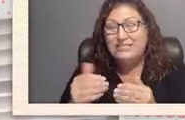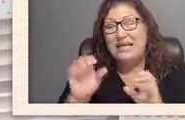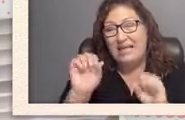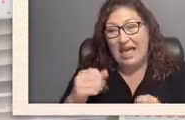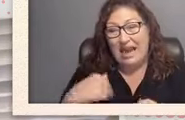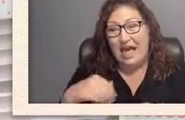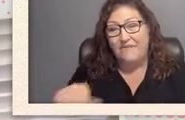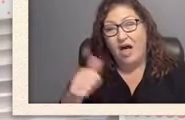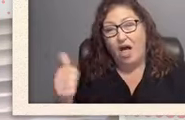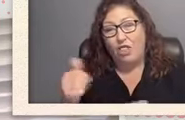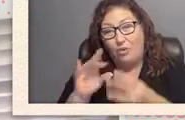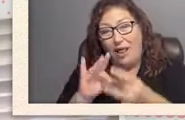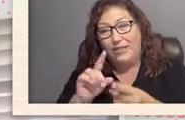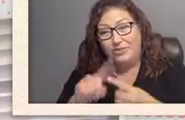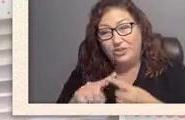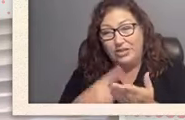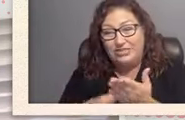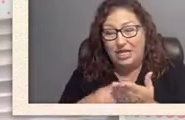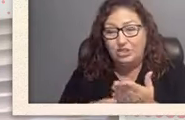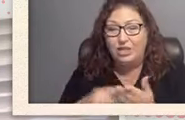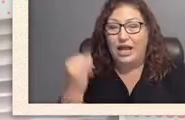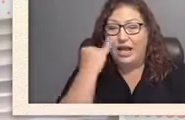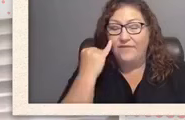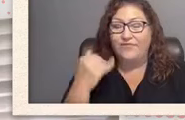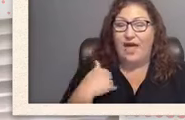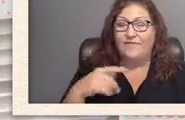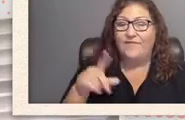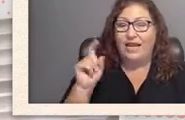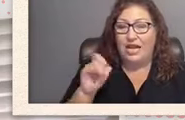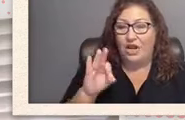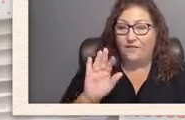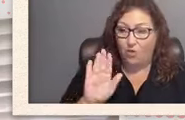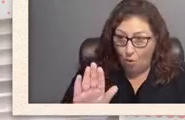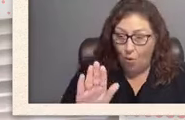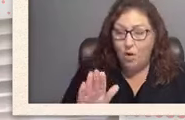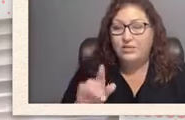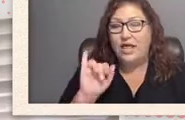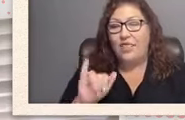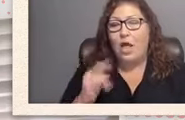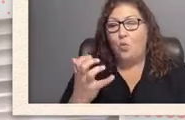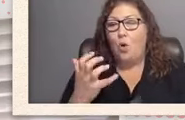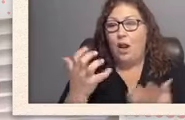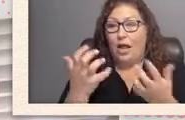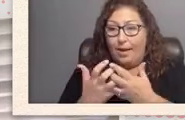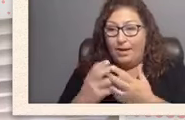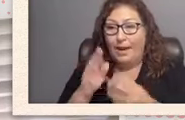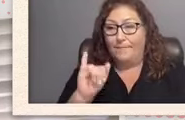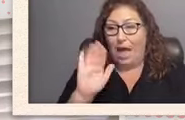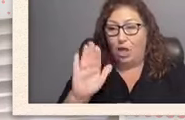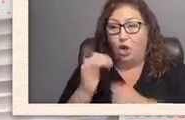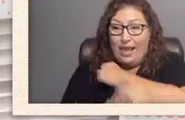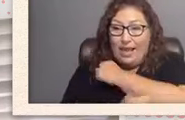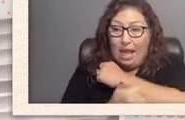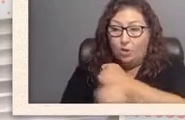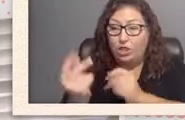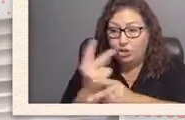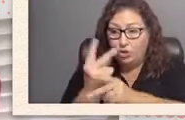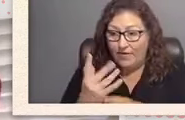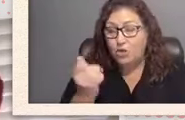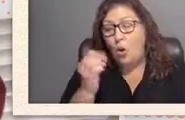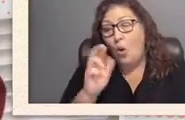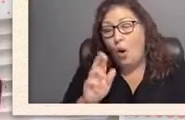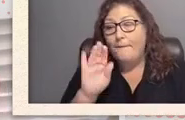to the discussion, right? If there's a need of yours that you would like accommodated by your county supervisor or by